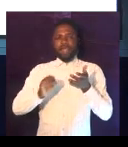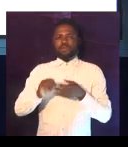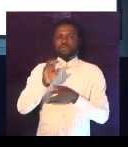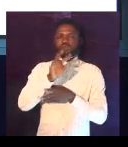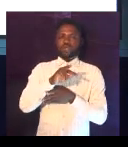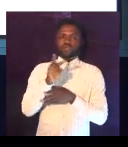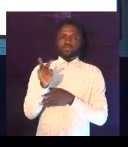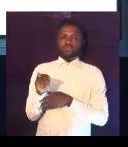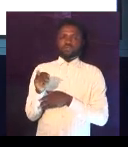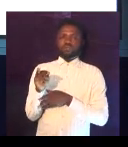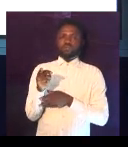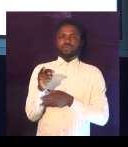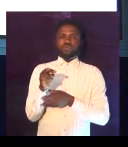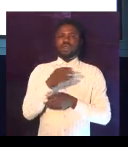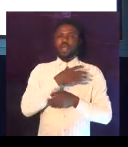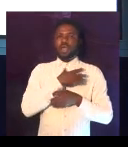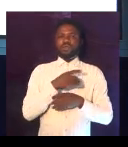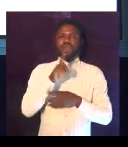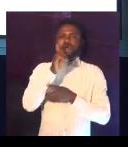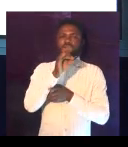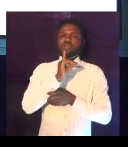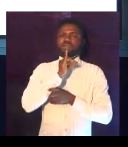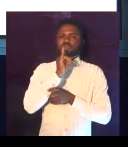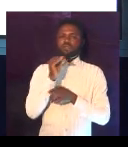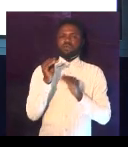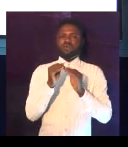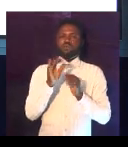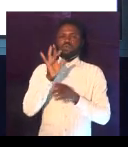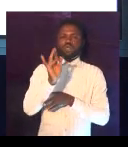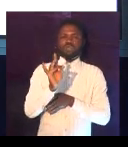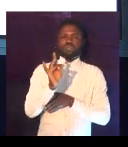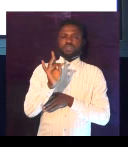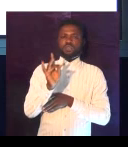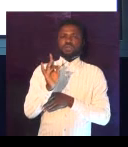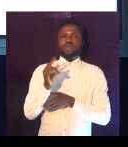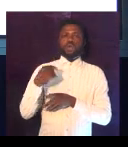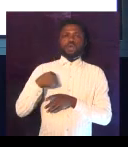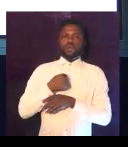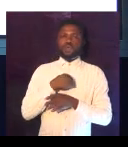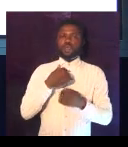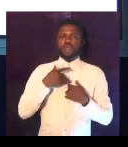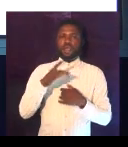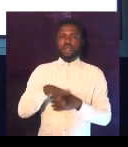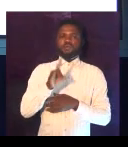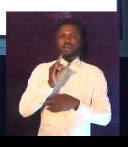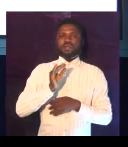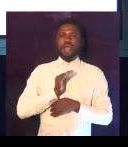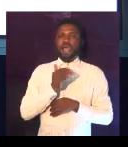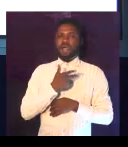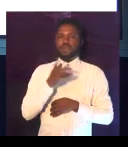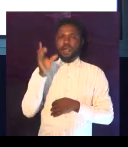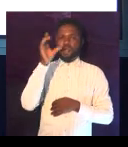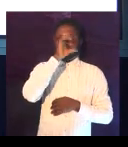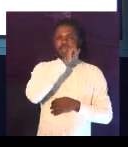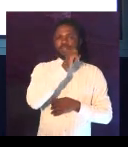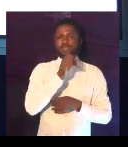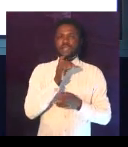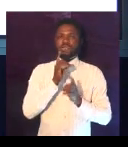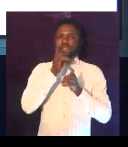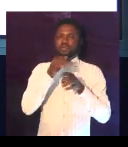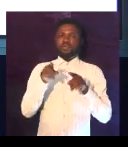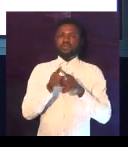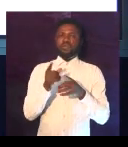30 minus 22 and X is 8. We have found our